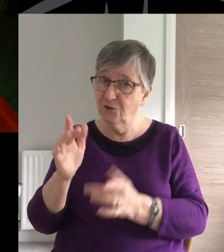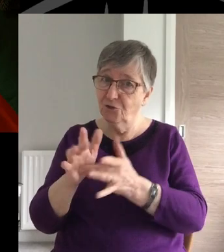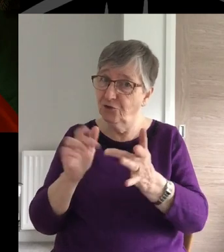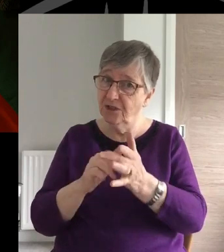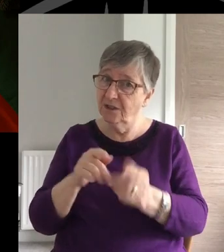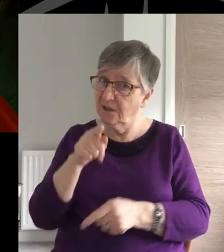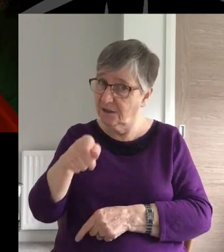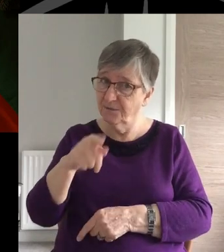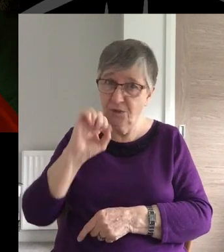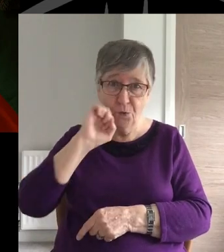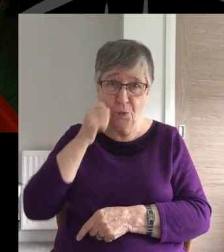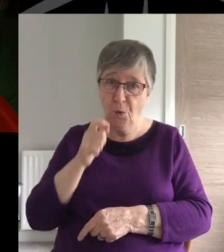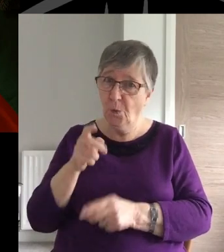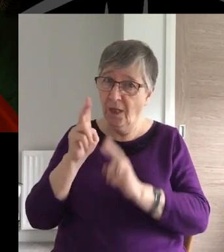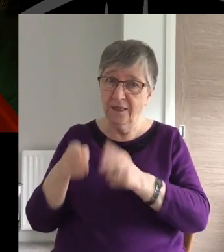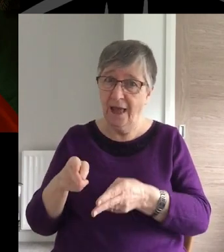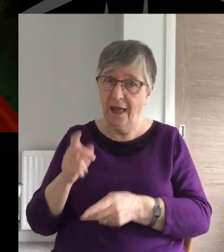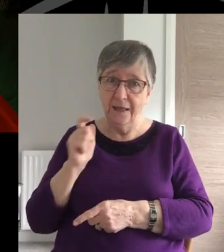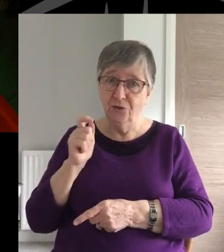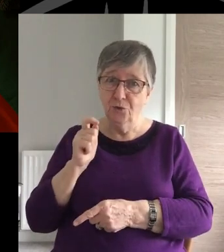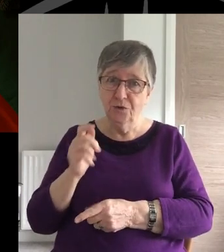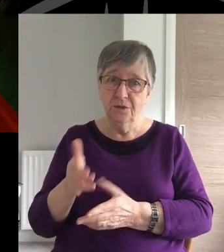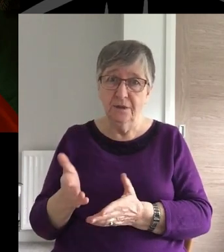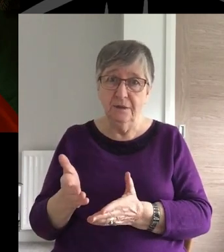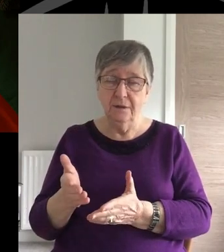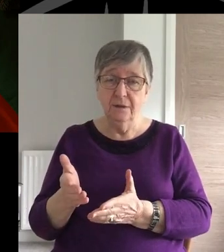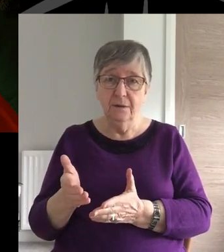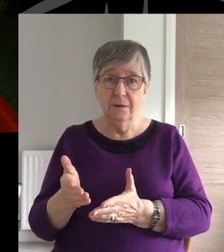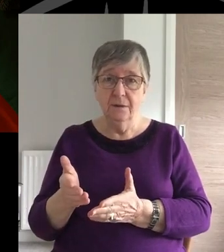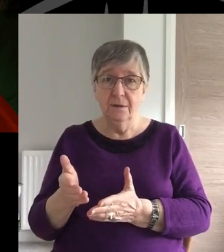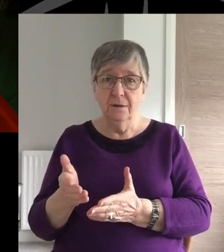Jesus, your days are numbered.